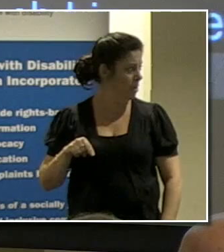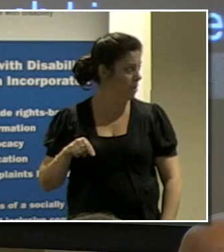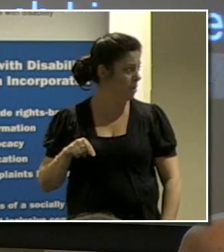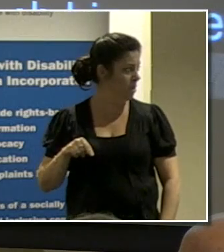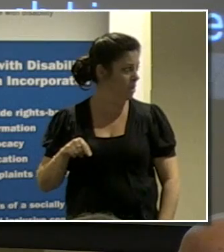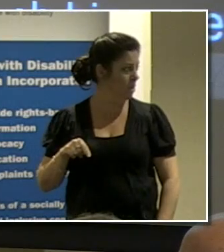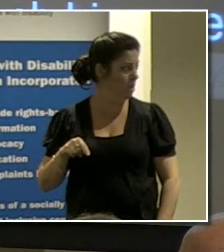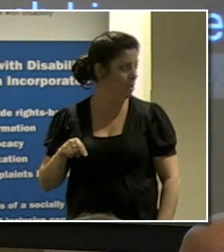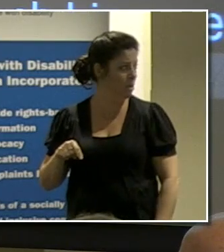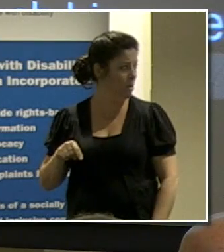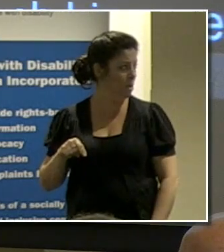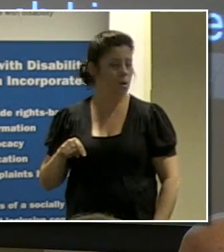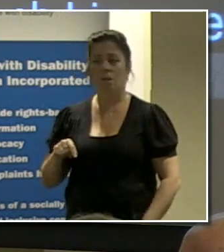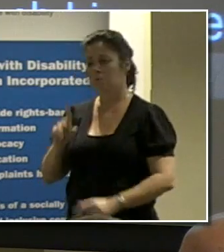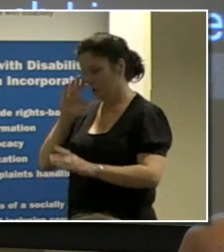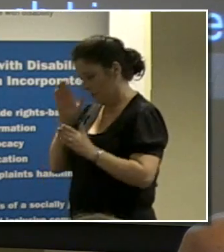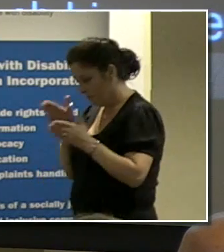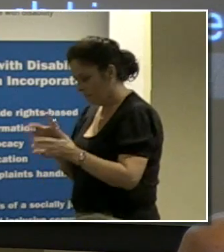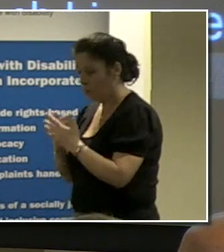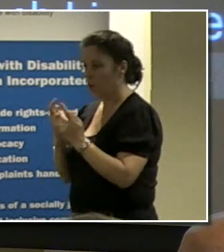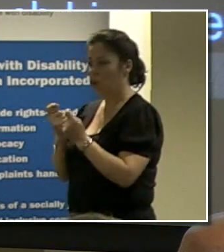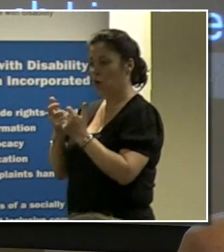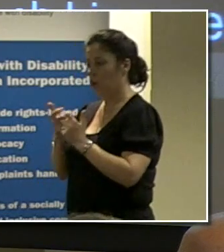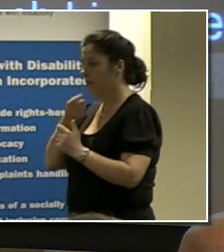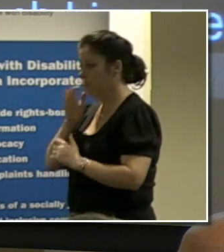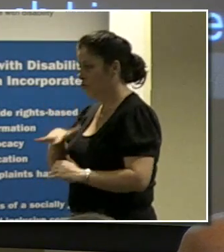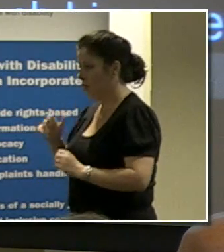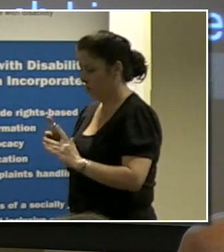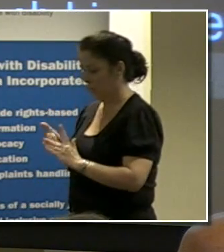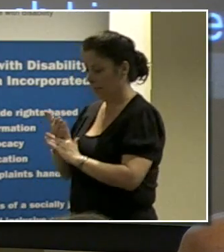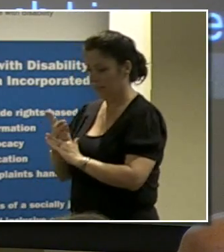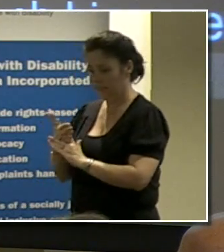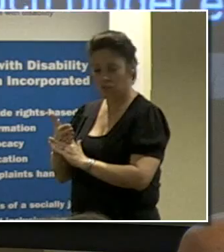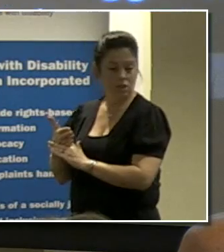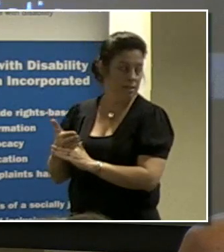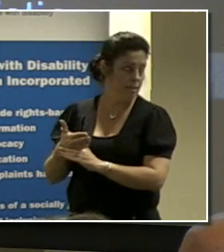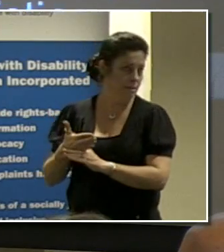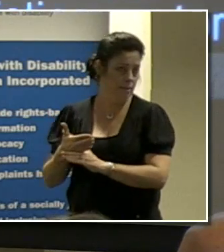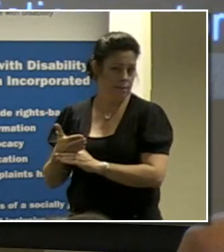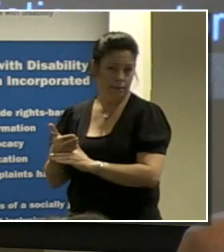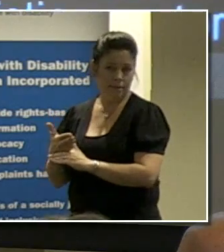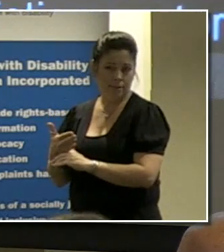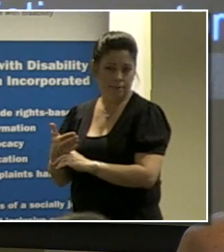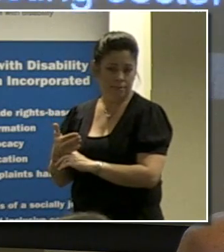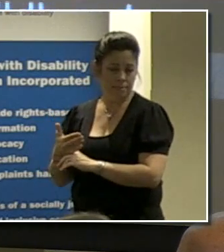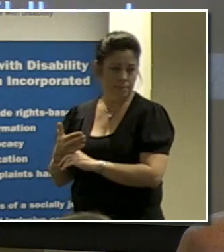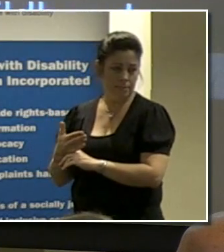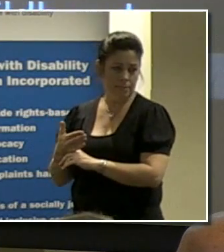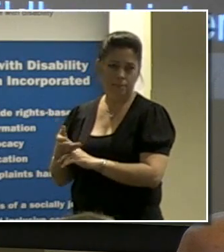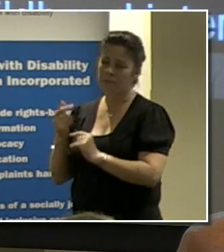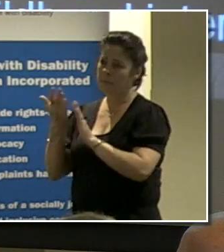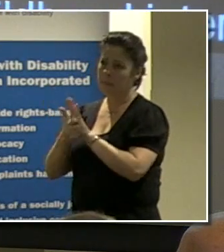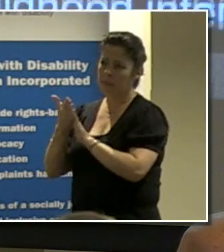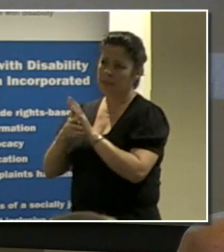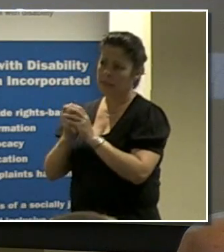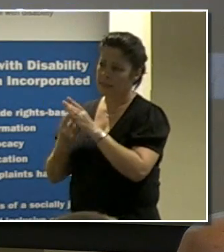existing sector around early childhood intervention, which means that there is a opportunity